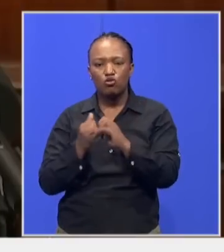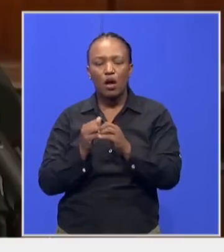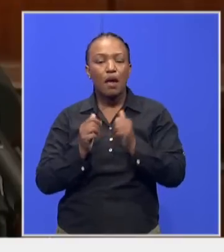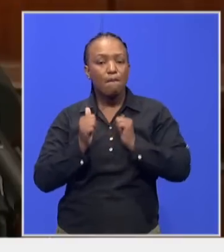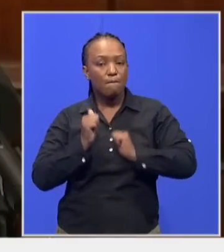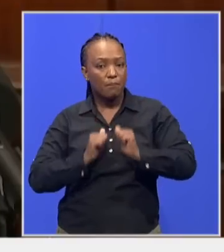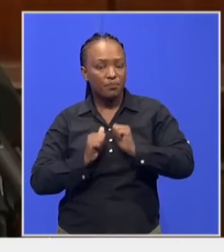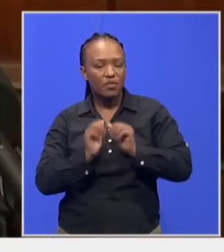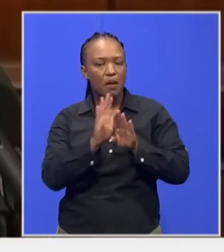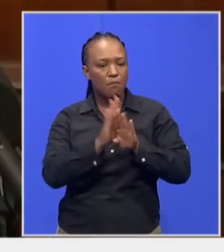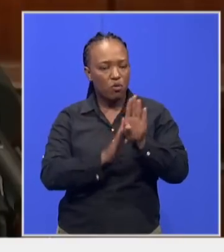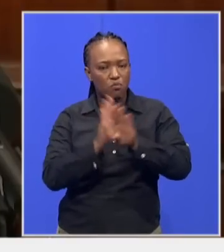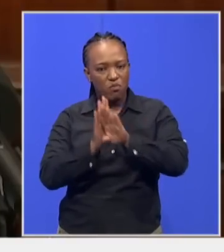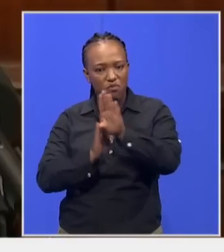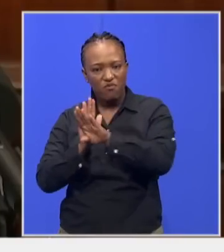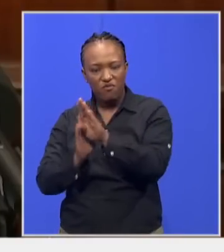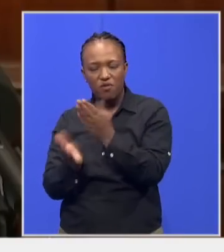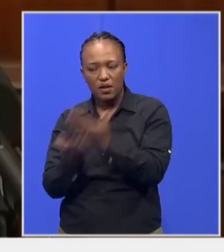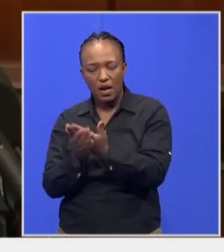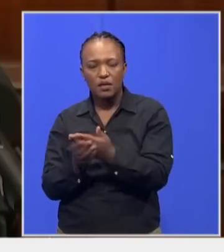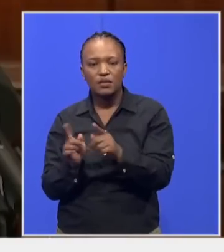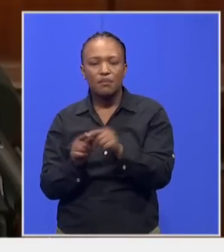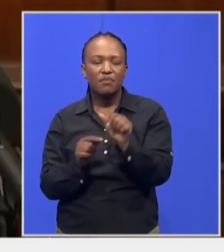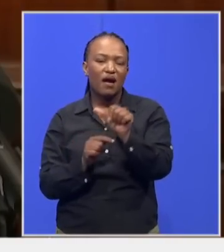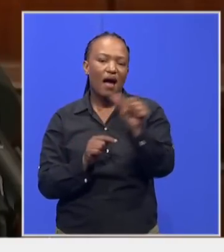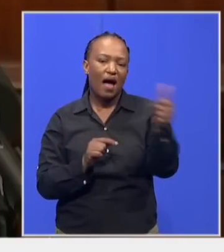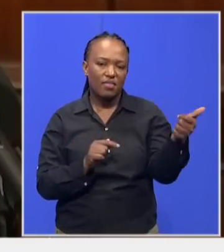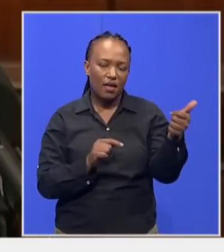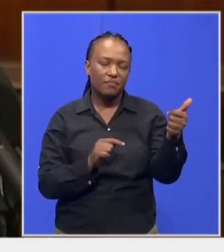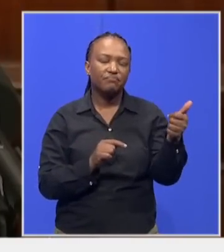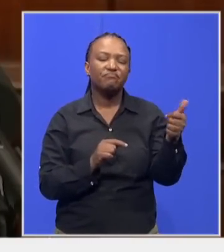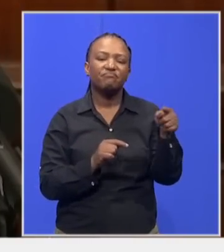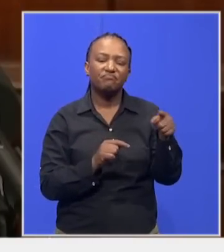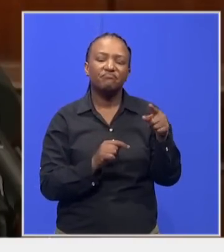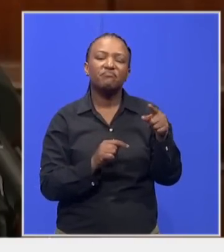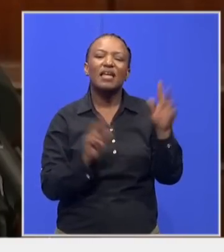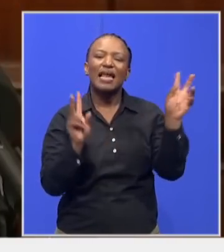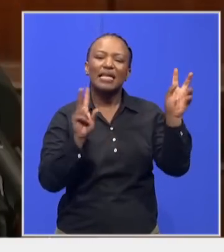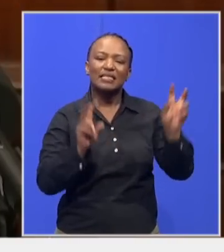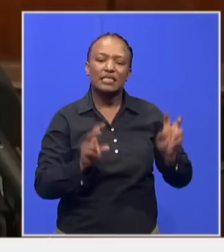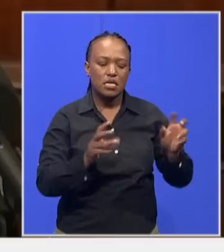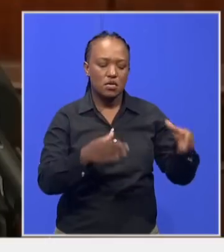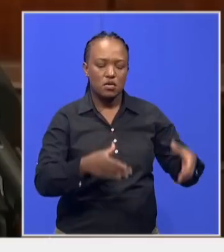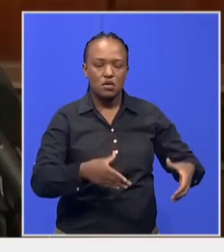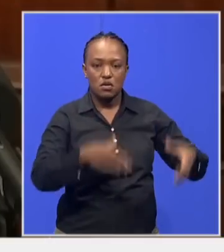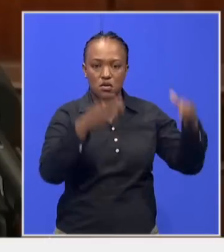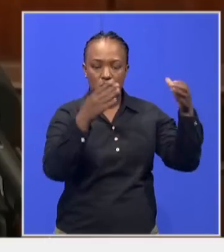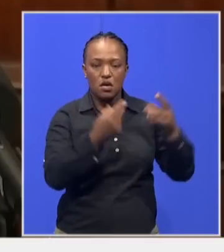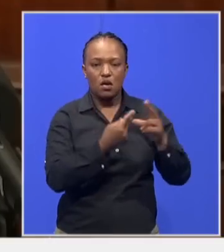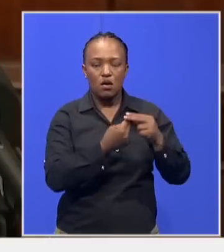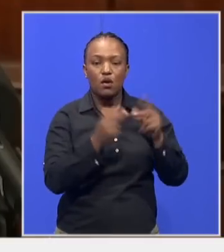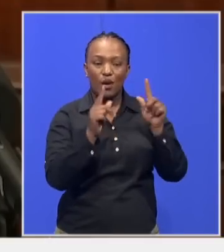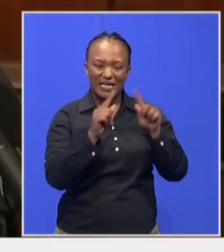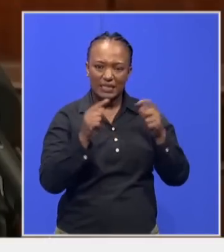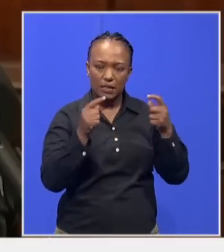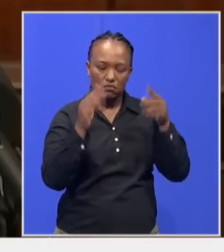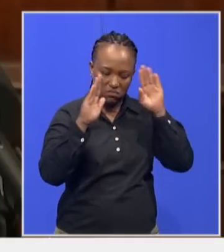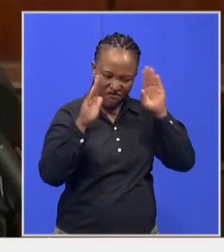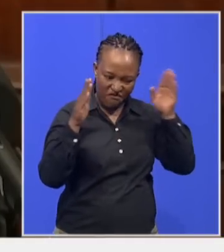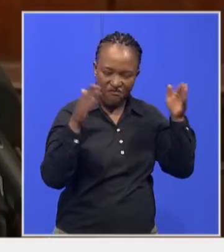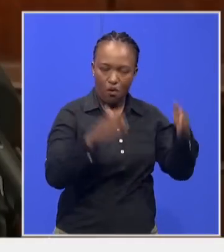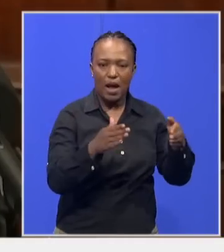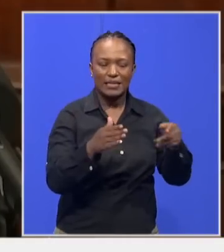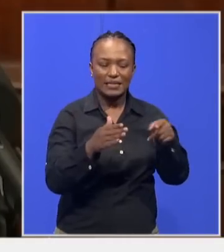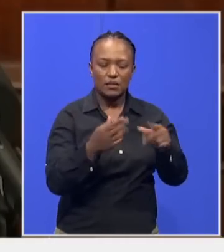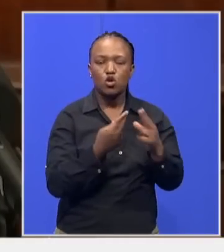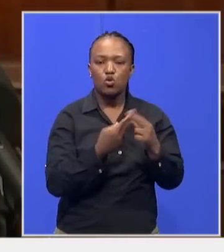a template that you can export to other units, to other power stations. A dedicated team that is focused just on the unit. And as a result